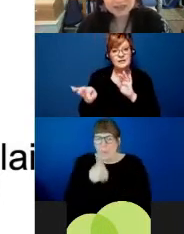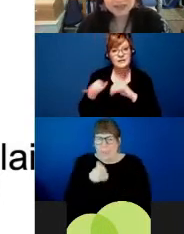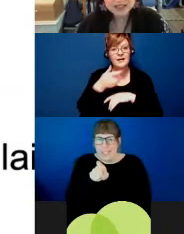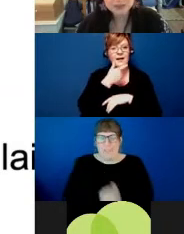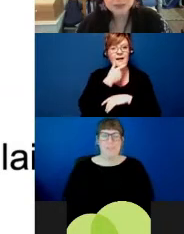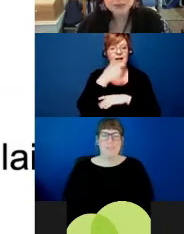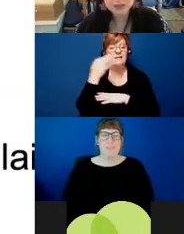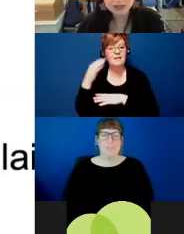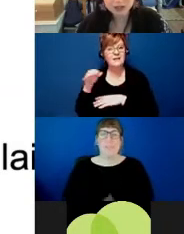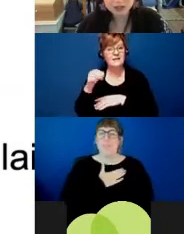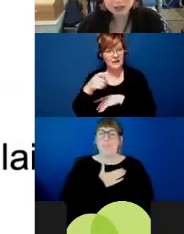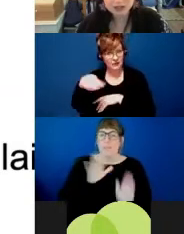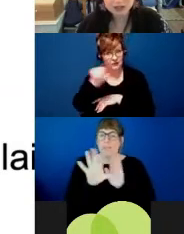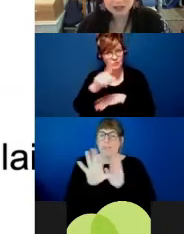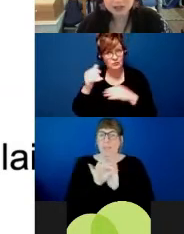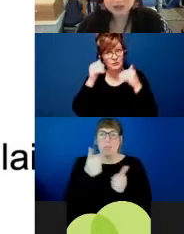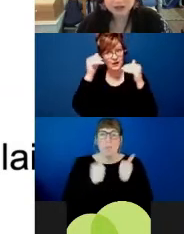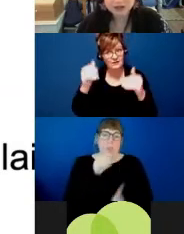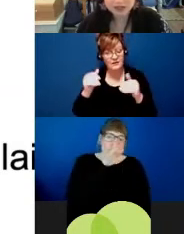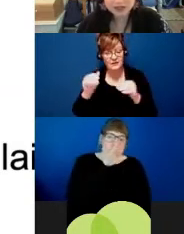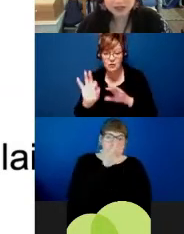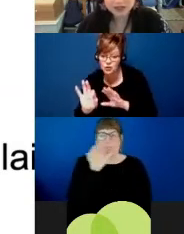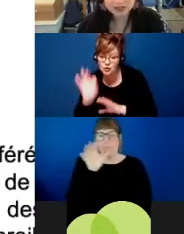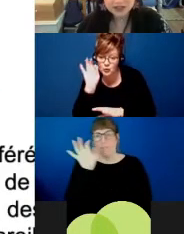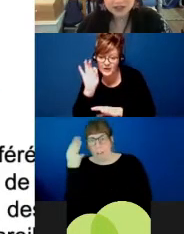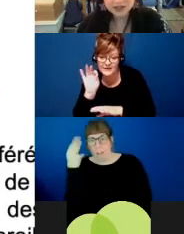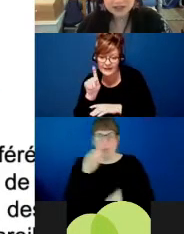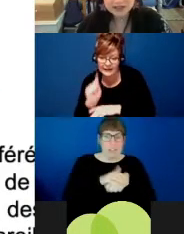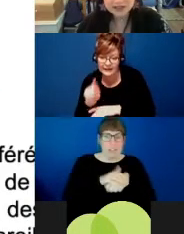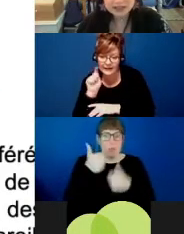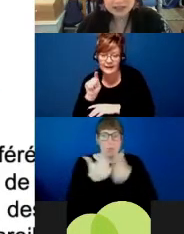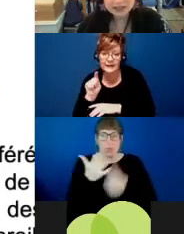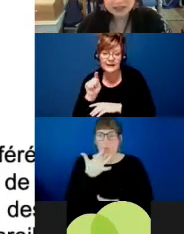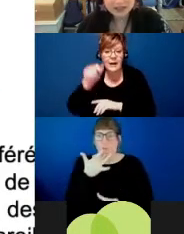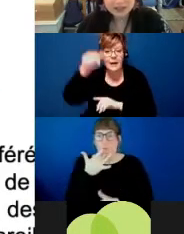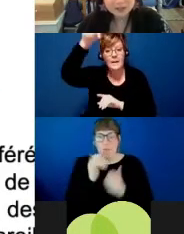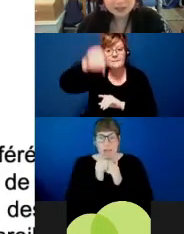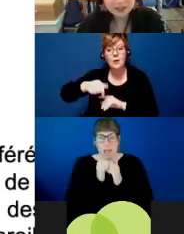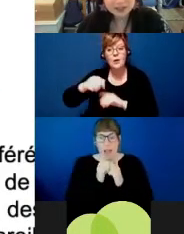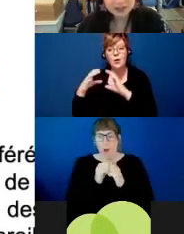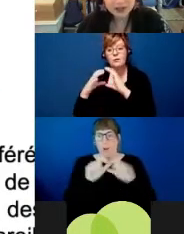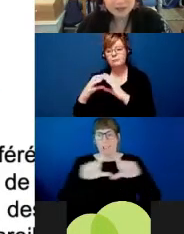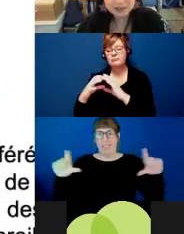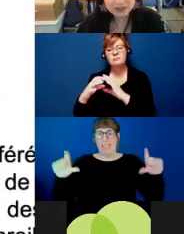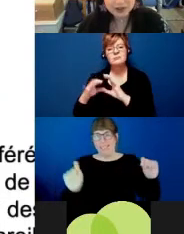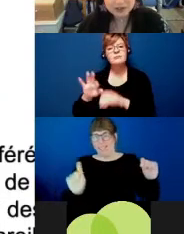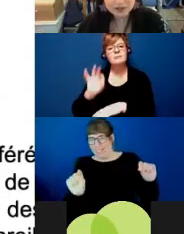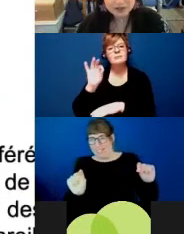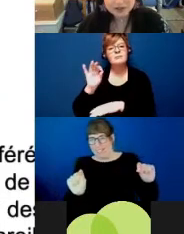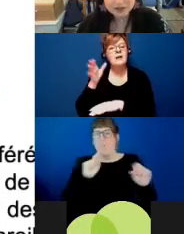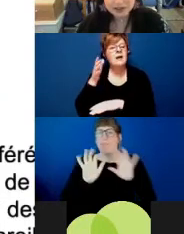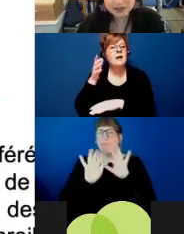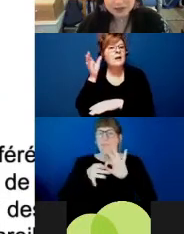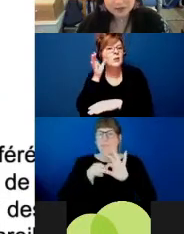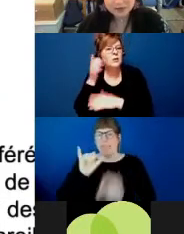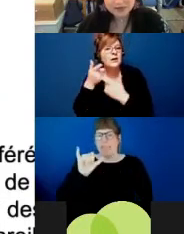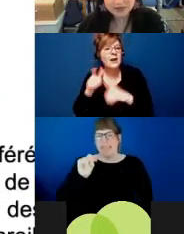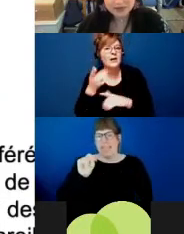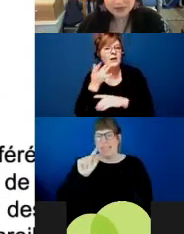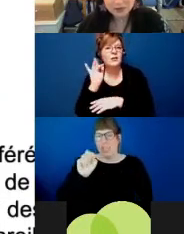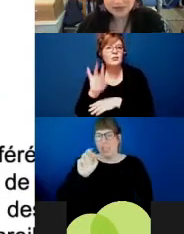please select your preferred language, English or French. You do this by selecting the interpretation option on your Zoom